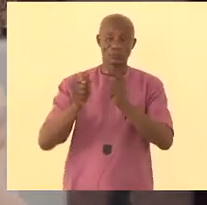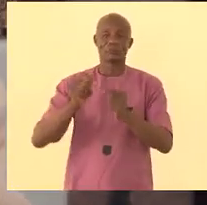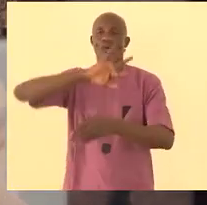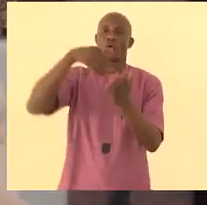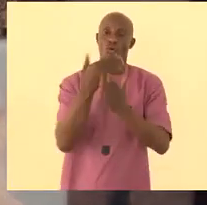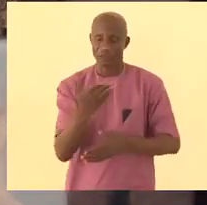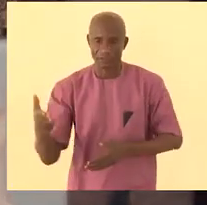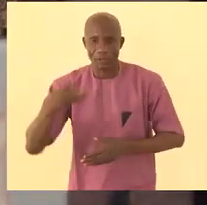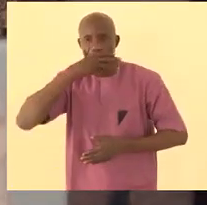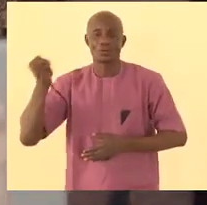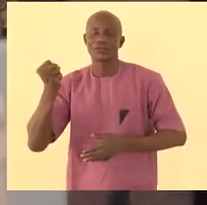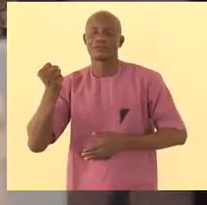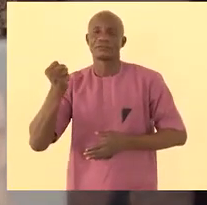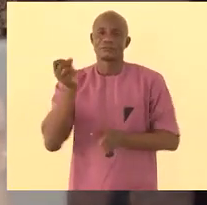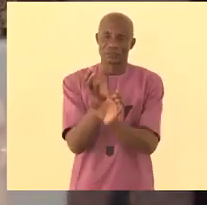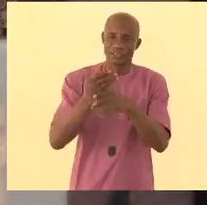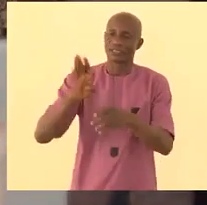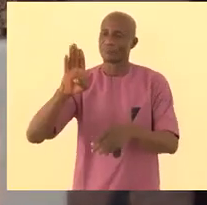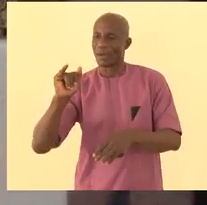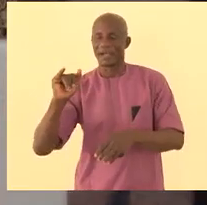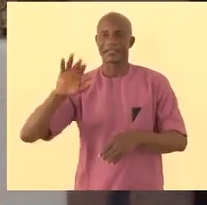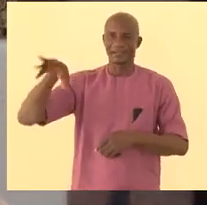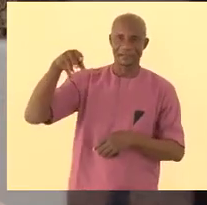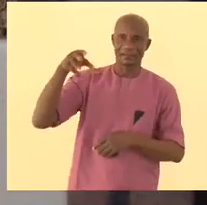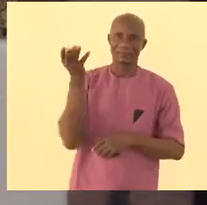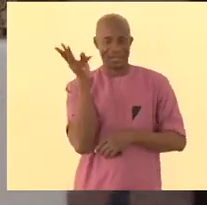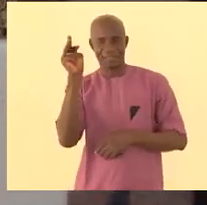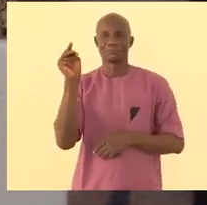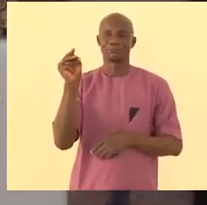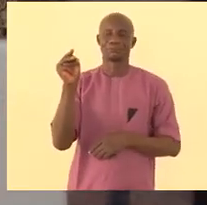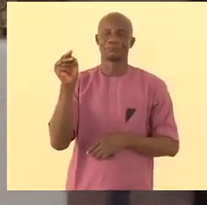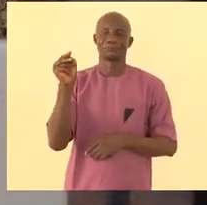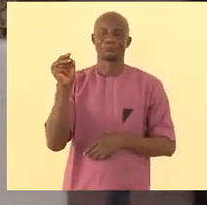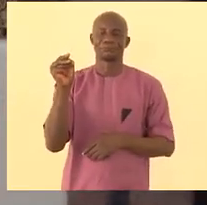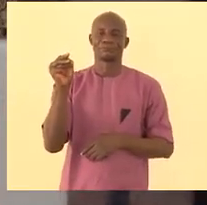say all things were created by him, which is more direct.